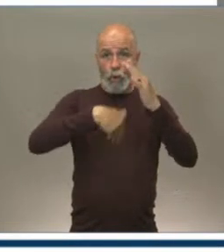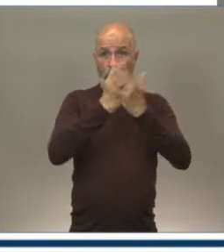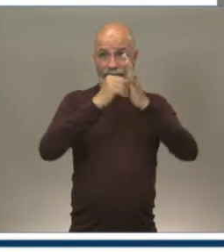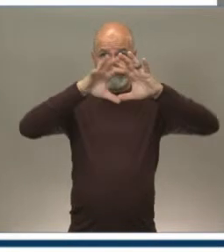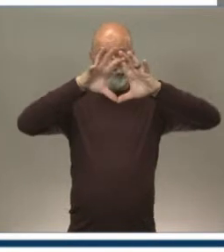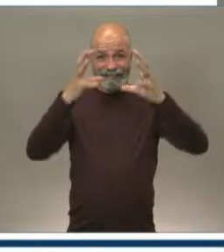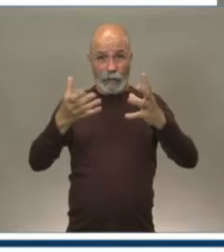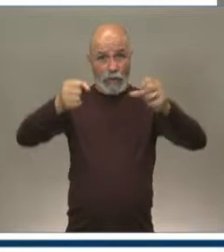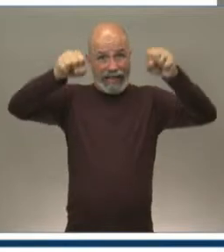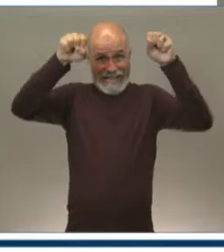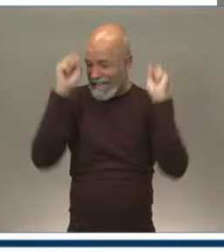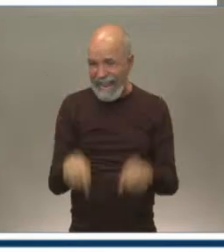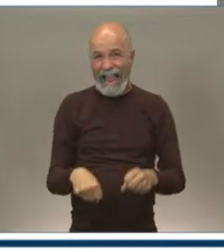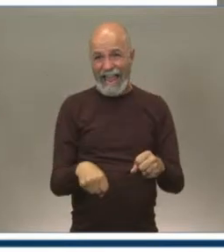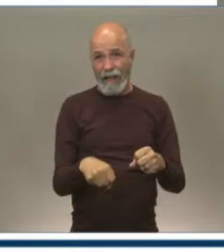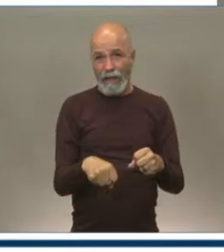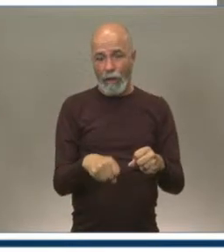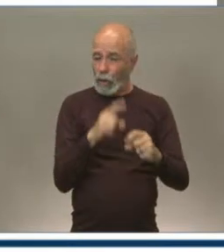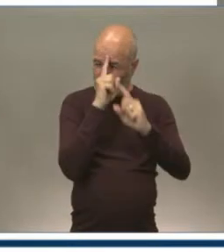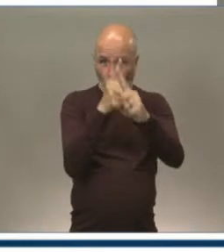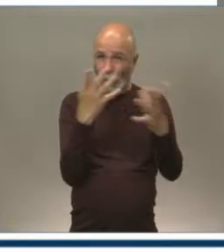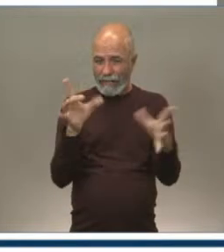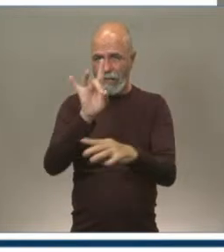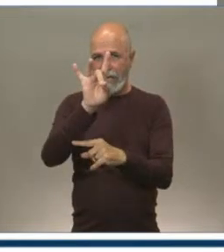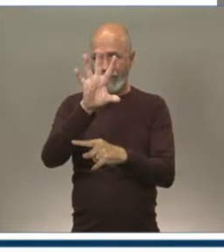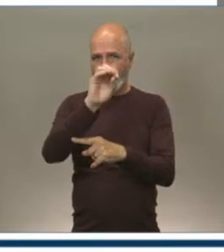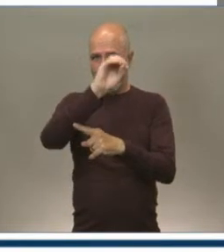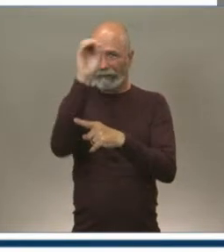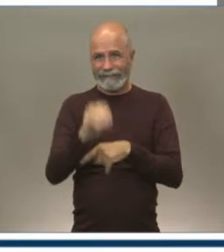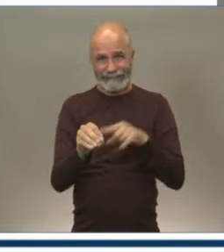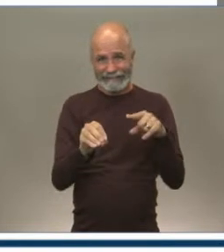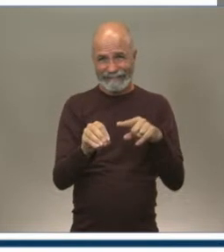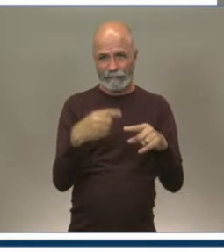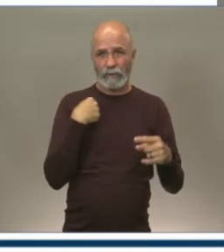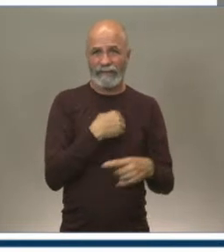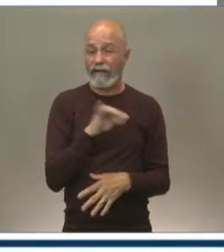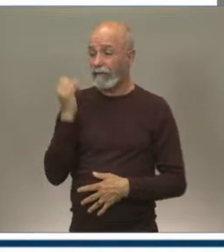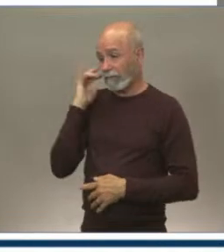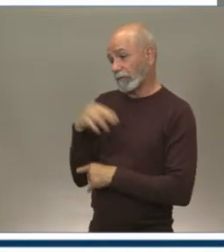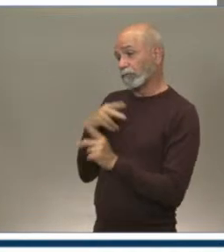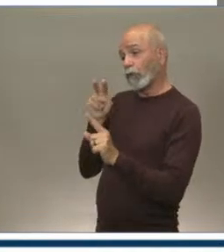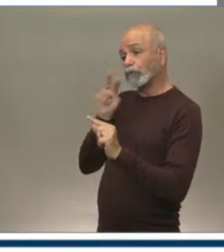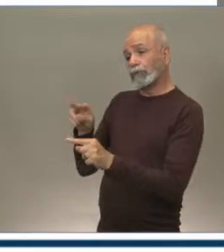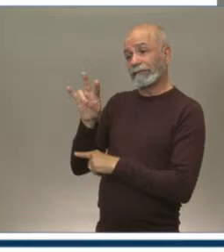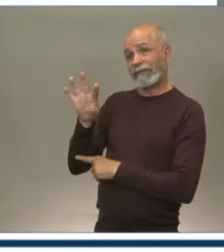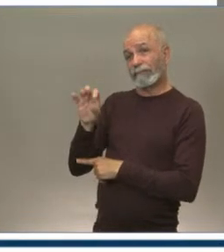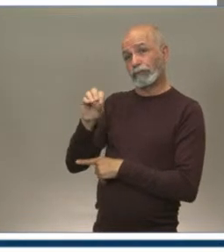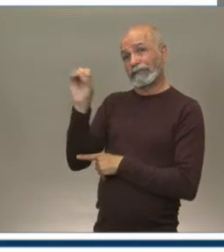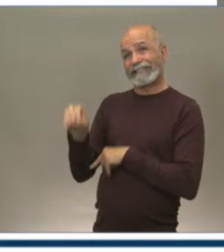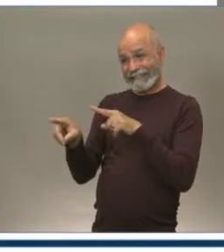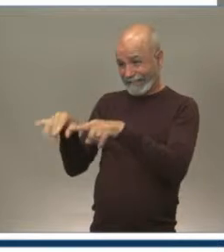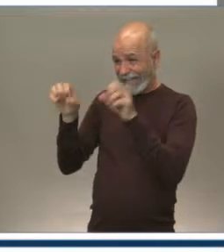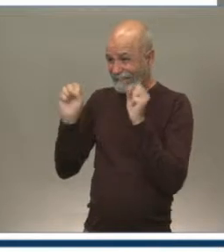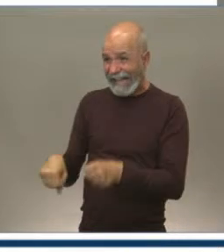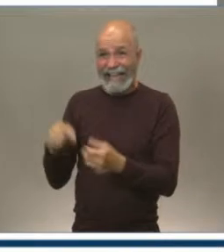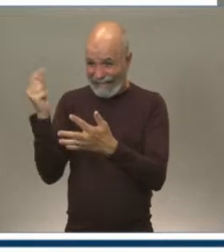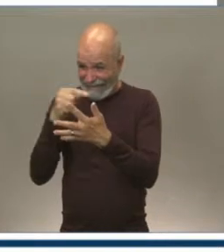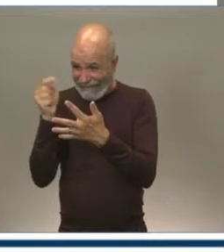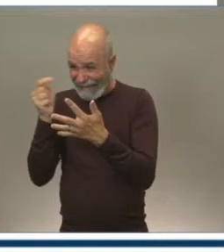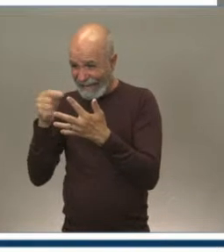vaccine. If you focus on just 75% of those who are eligible, that means you're actually down